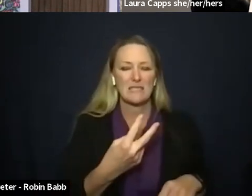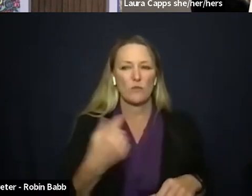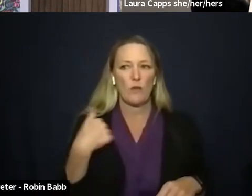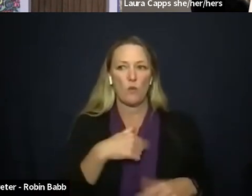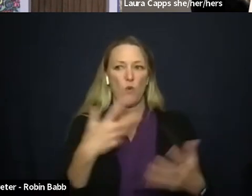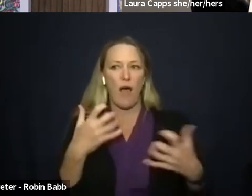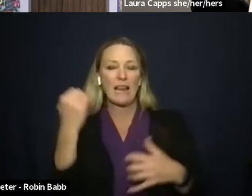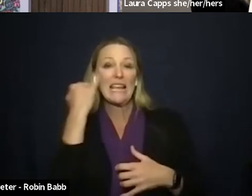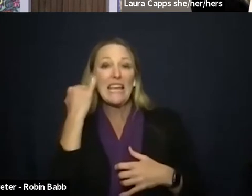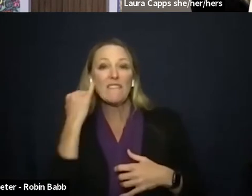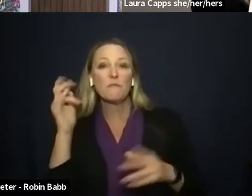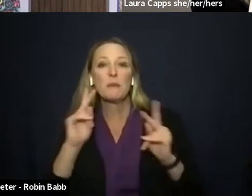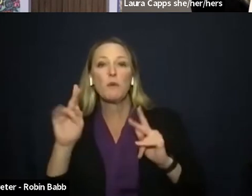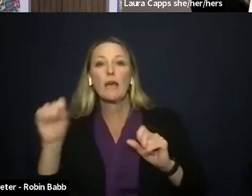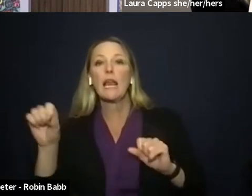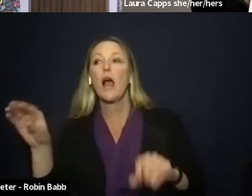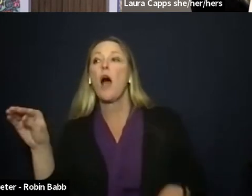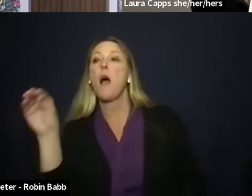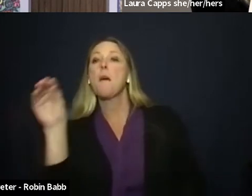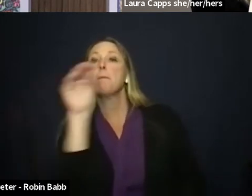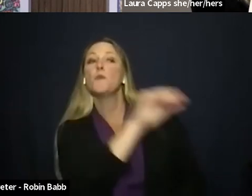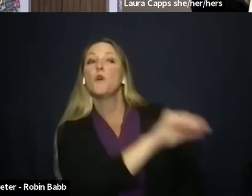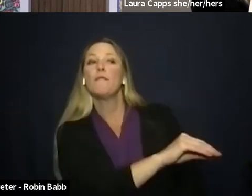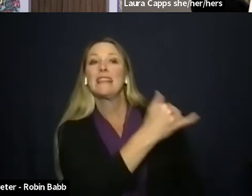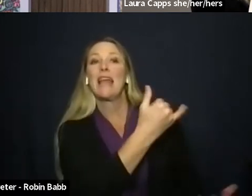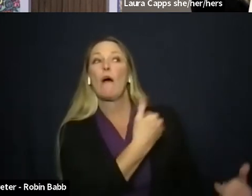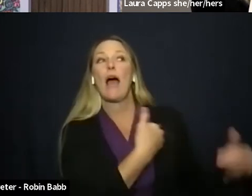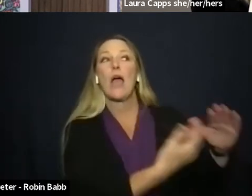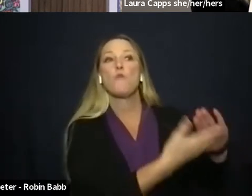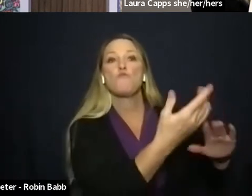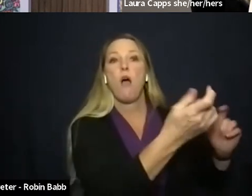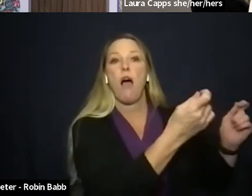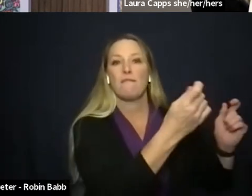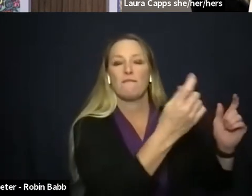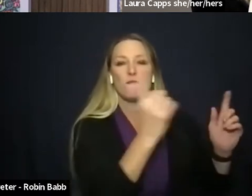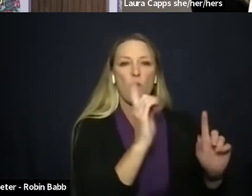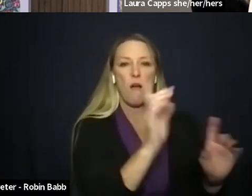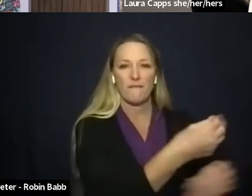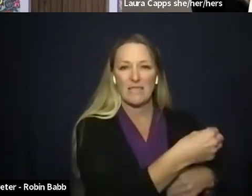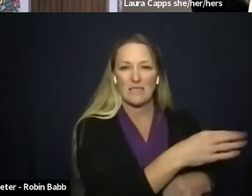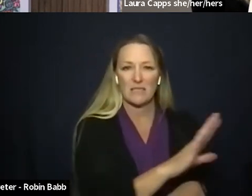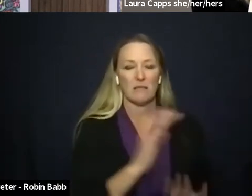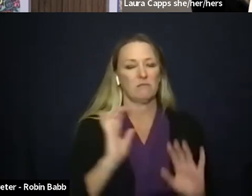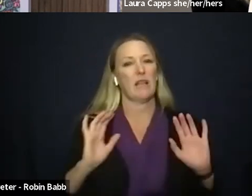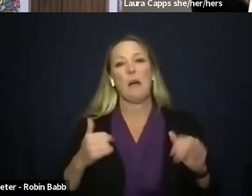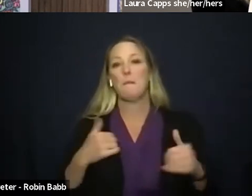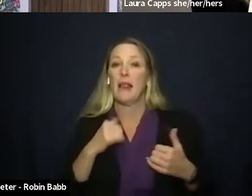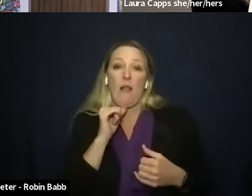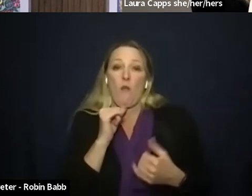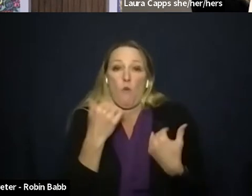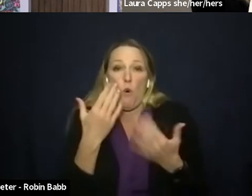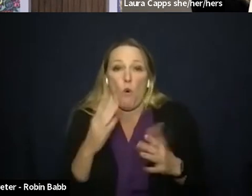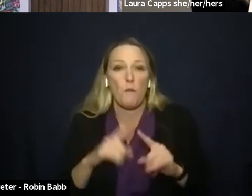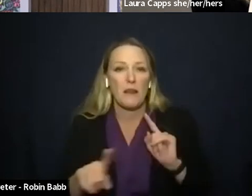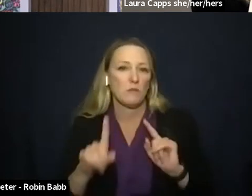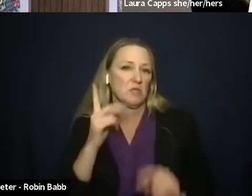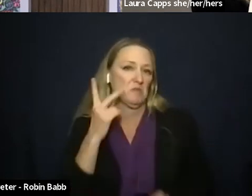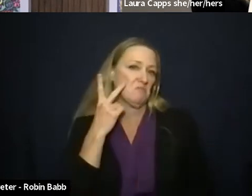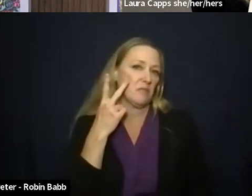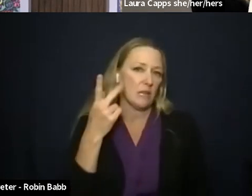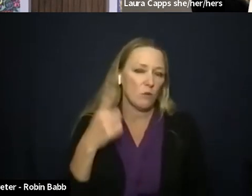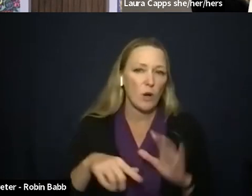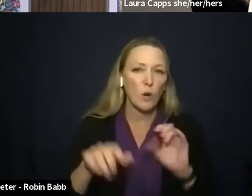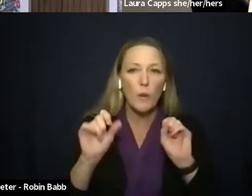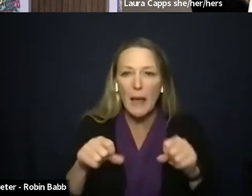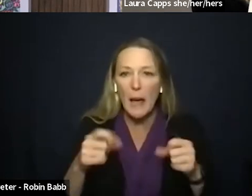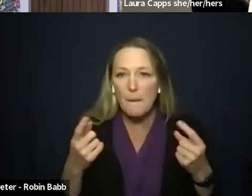to run that's not an accusation it's just an observation so and i also think that um this